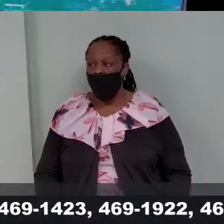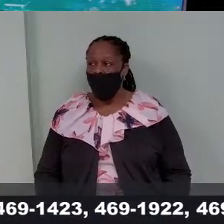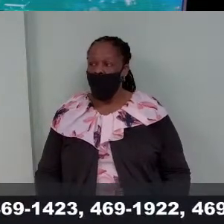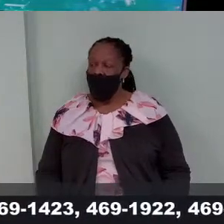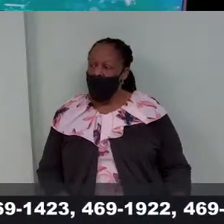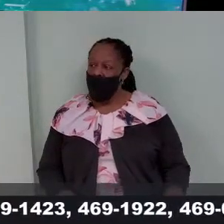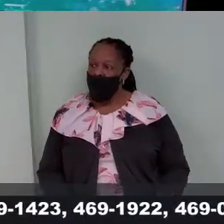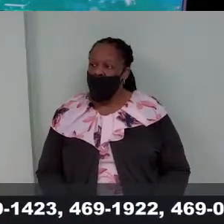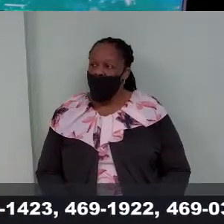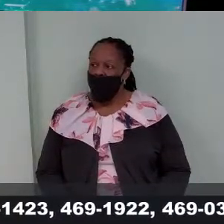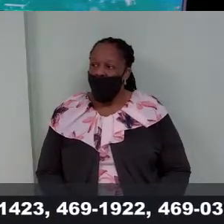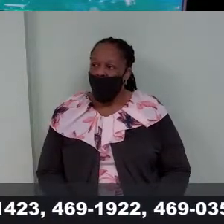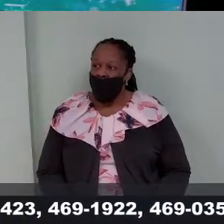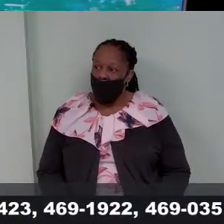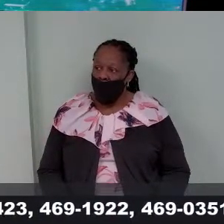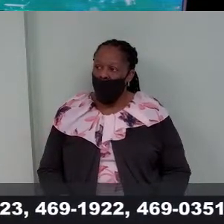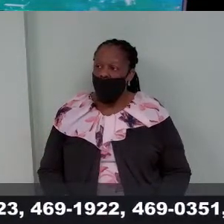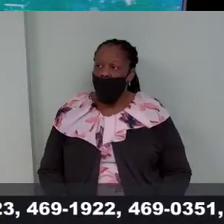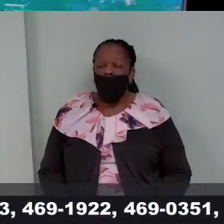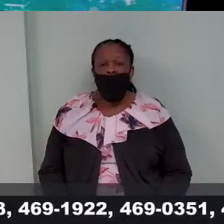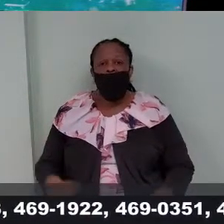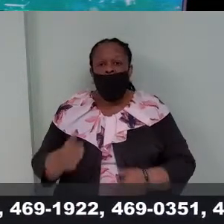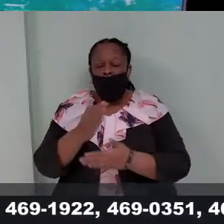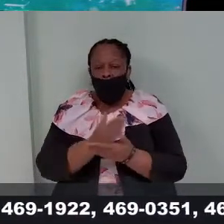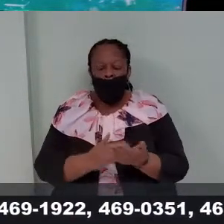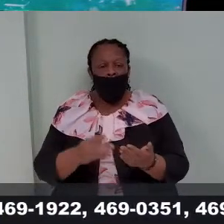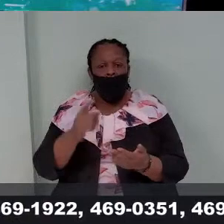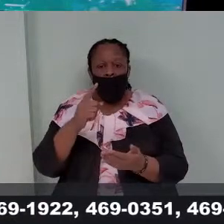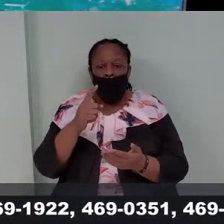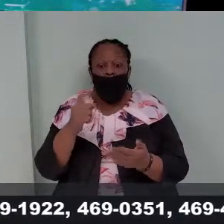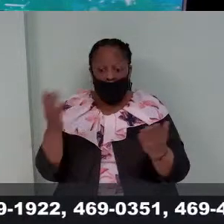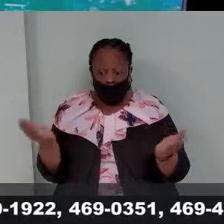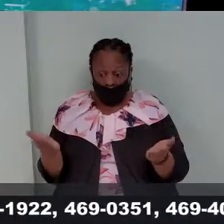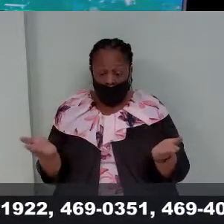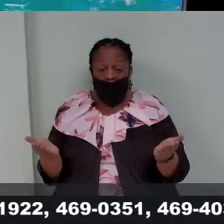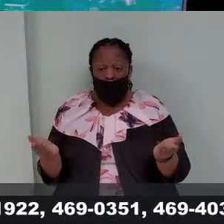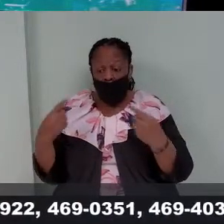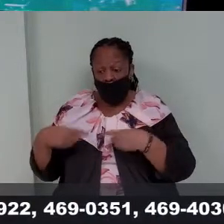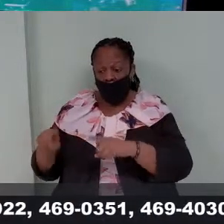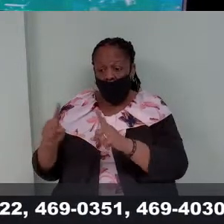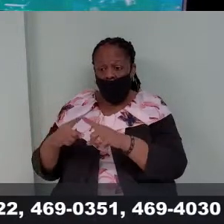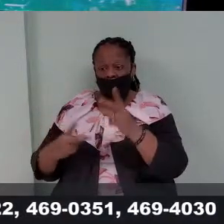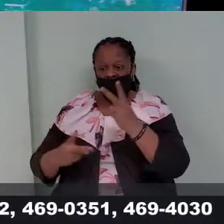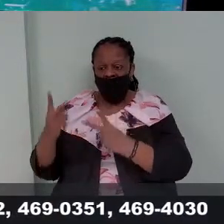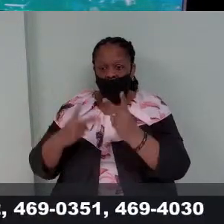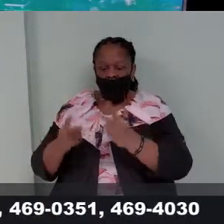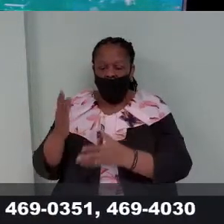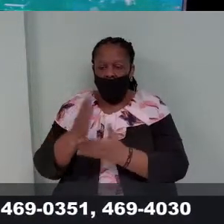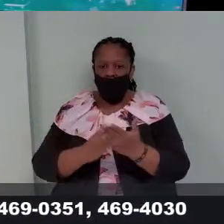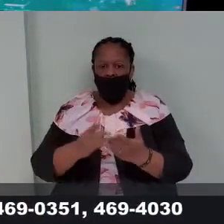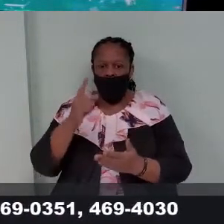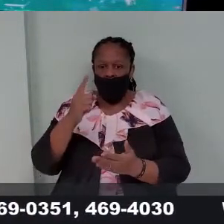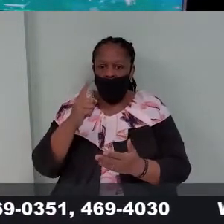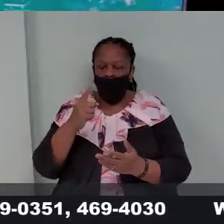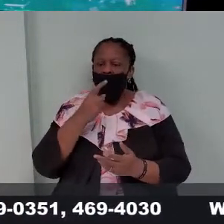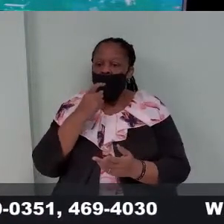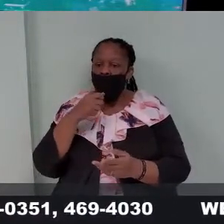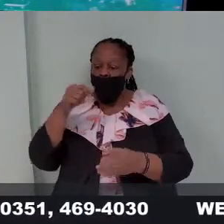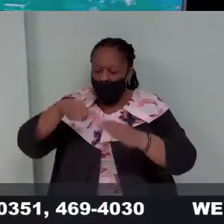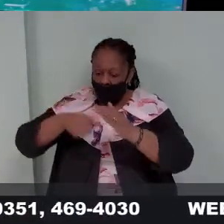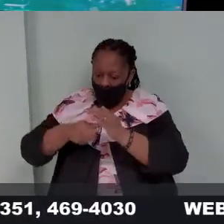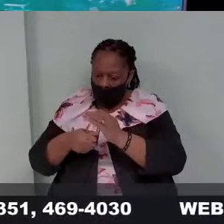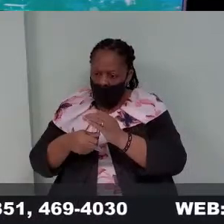Henry, someone attempted to violate, and this individual is now in quarantine for 14 days. So